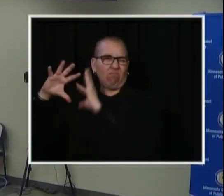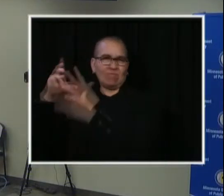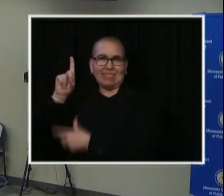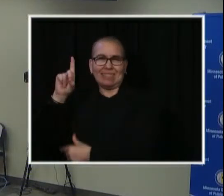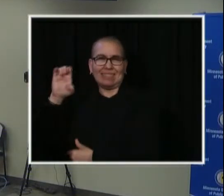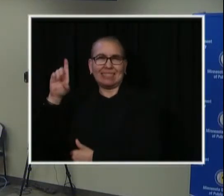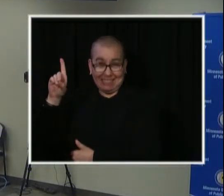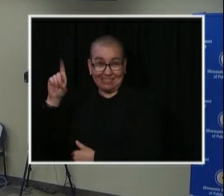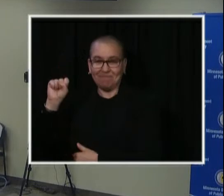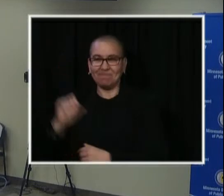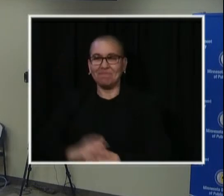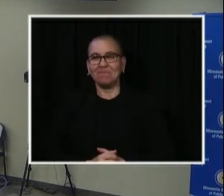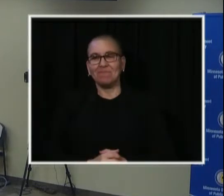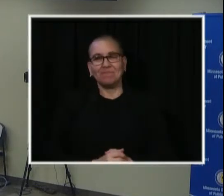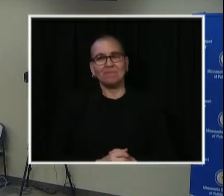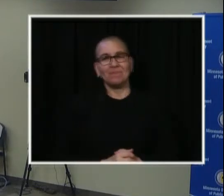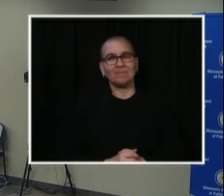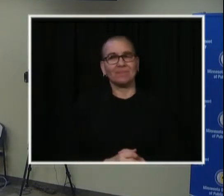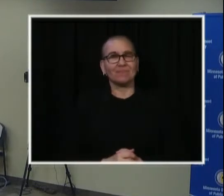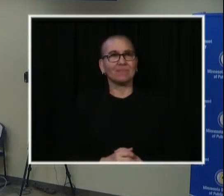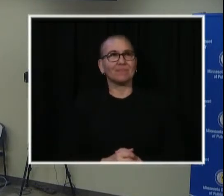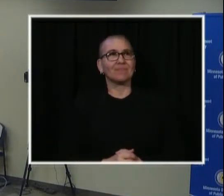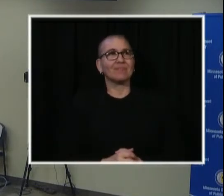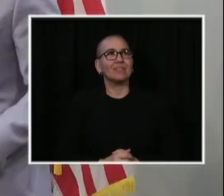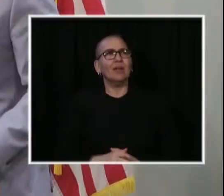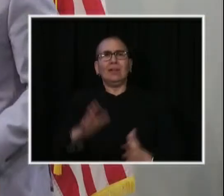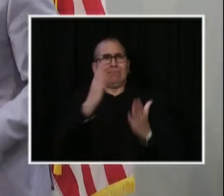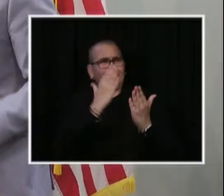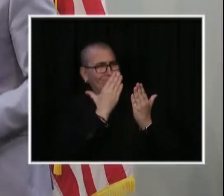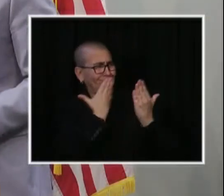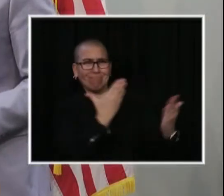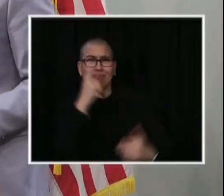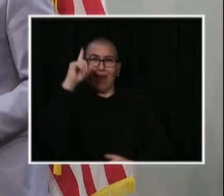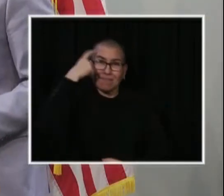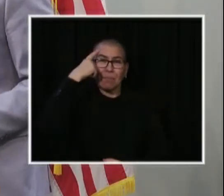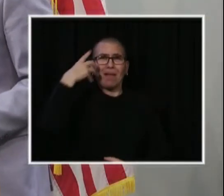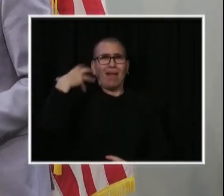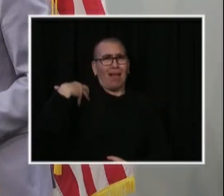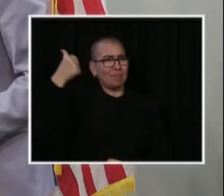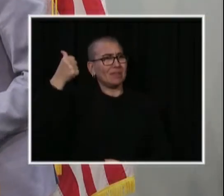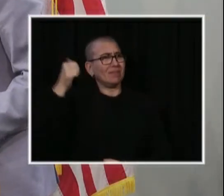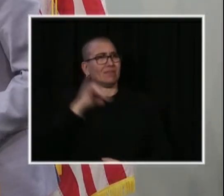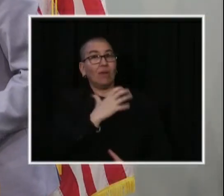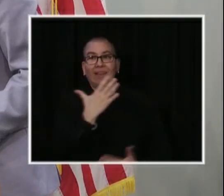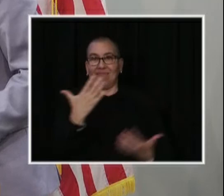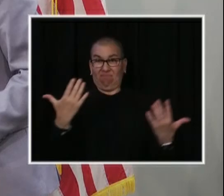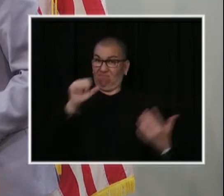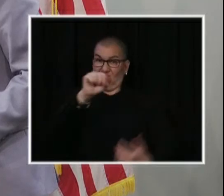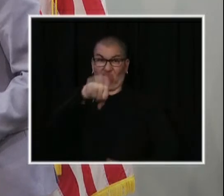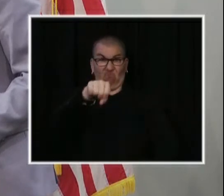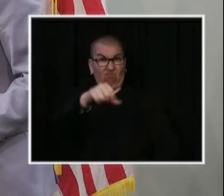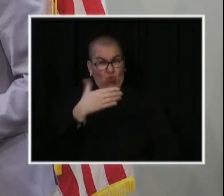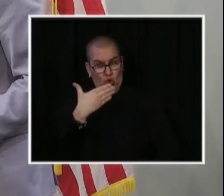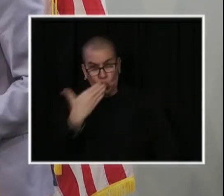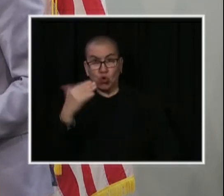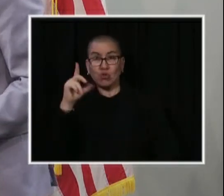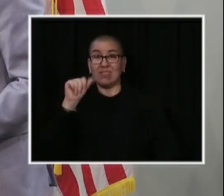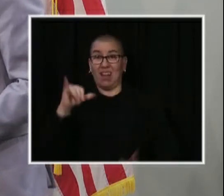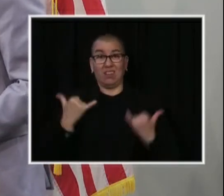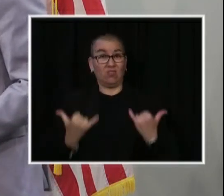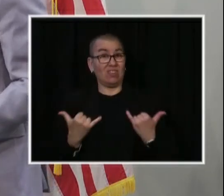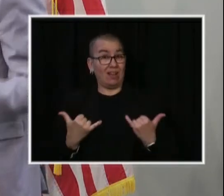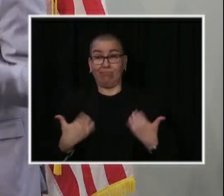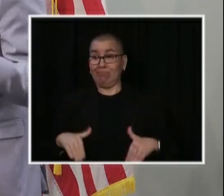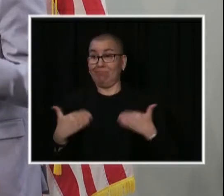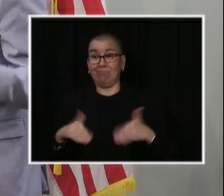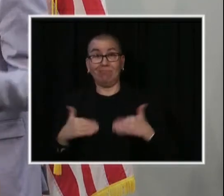Yeah. Well, thank you, Commissioner. Governor, you said it well. Today is a good day. Today is a very good day. It's good to be with you. And